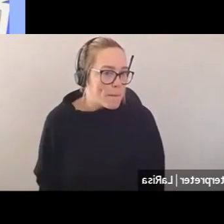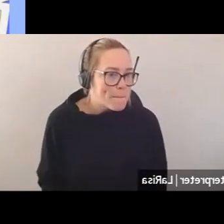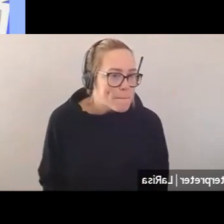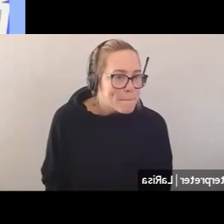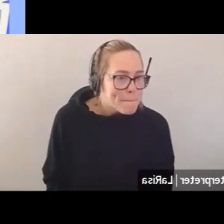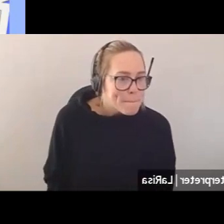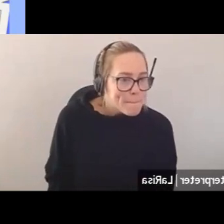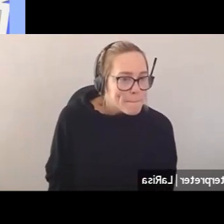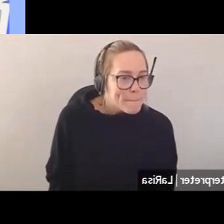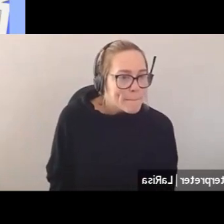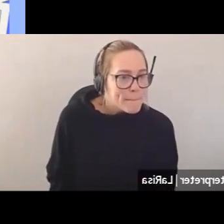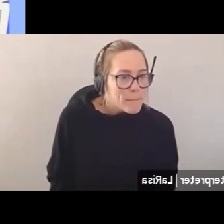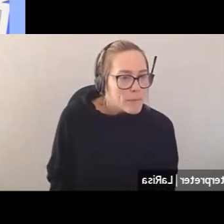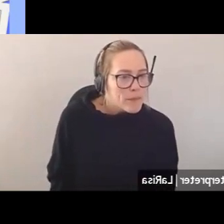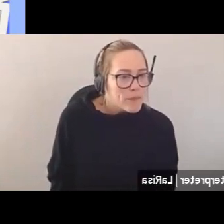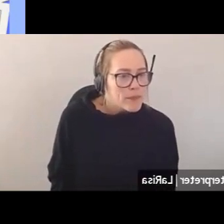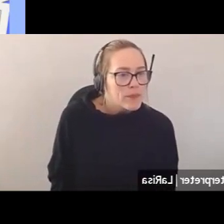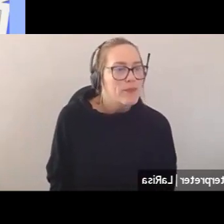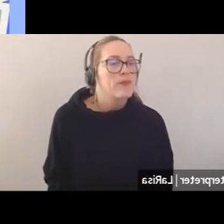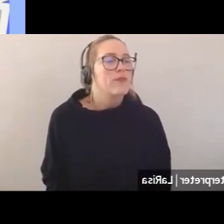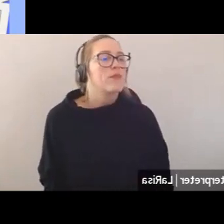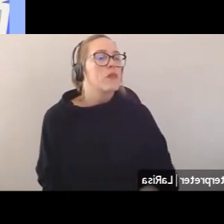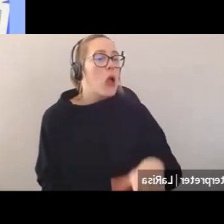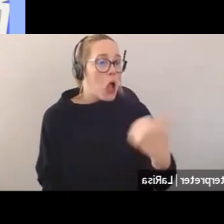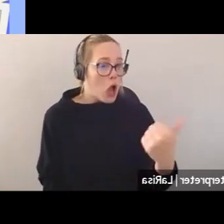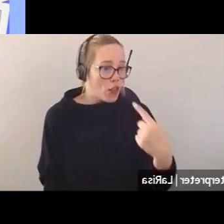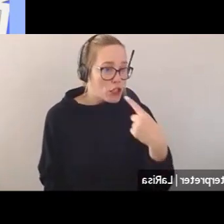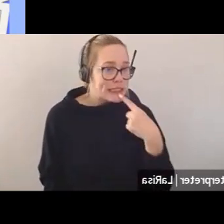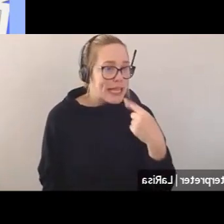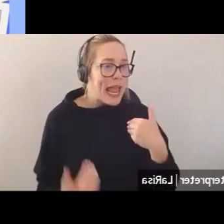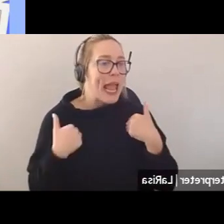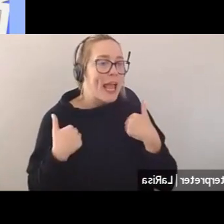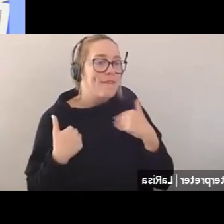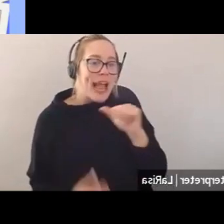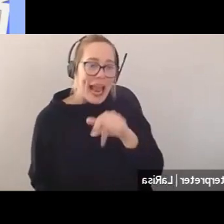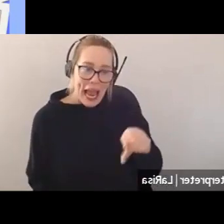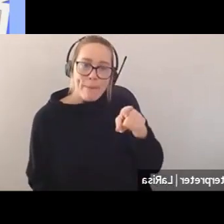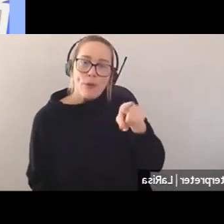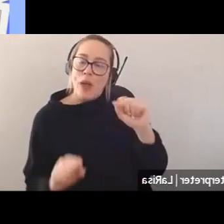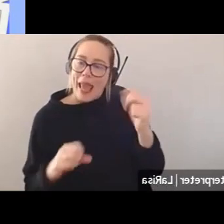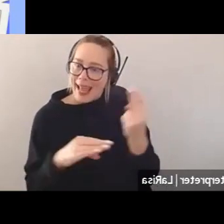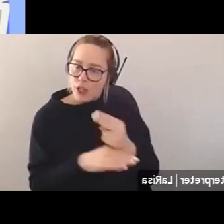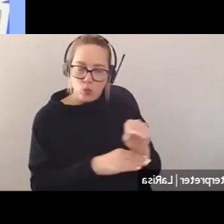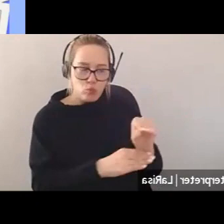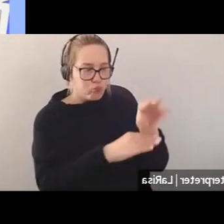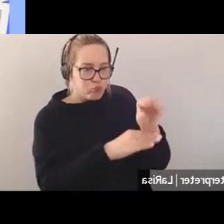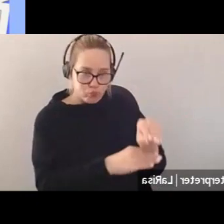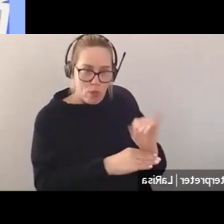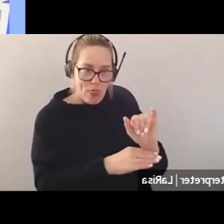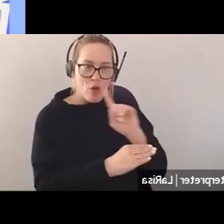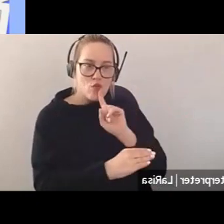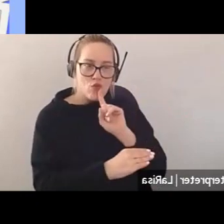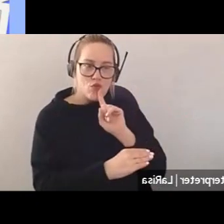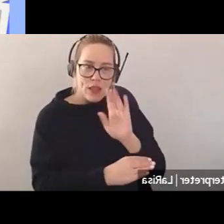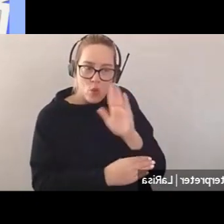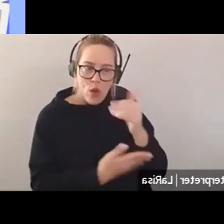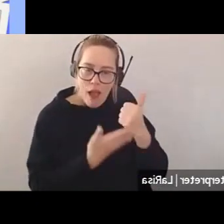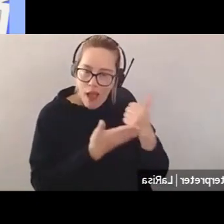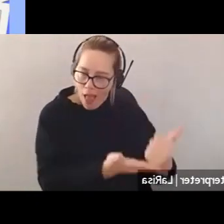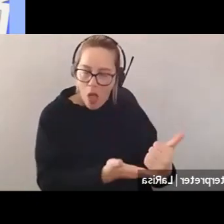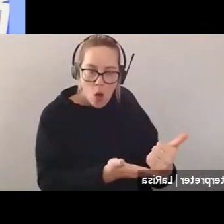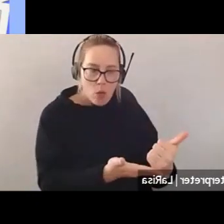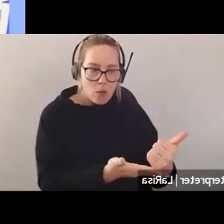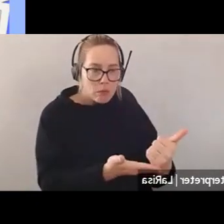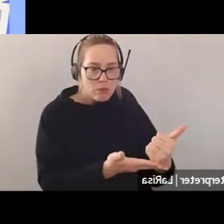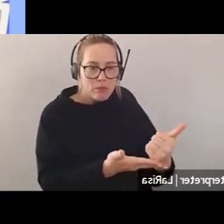for identifying the ingredients in different foods. And there's a browser version if you don't